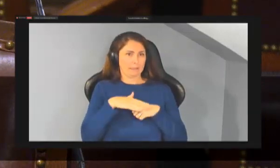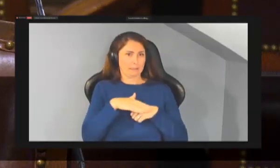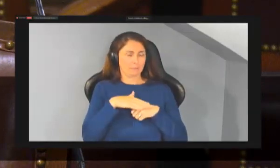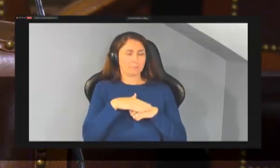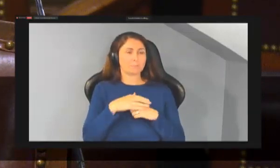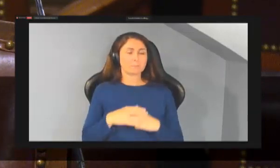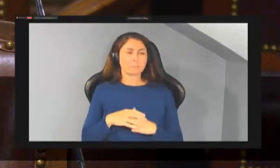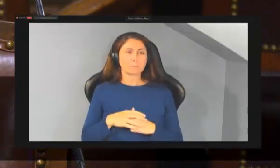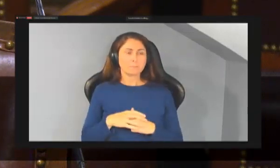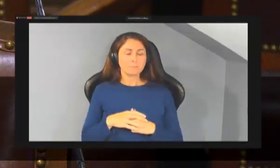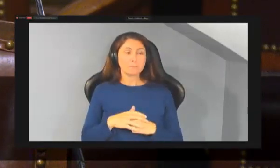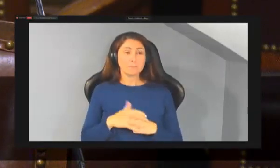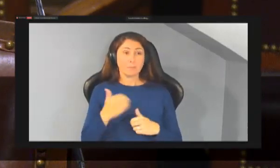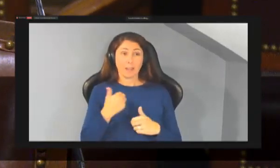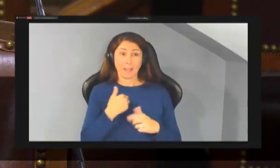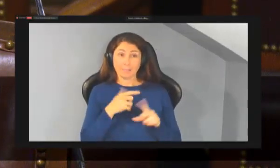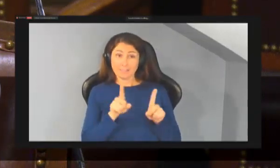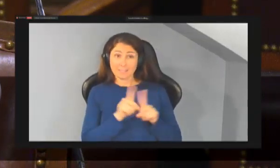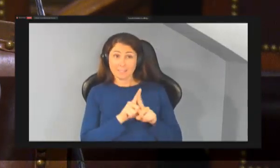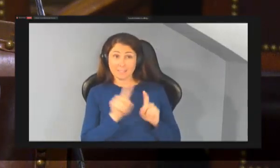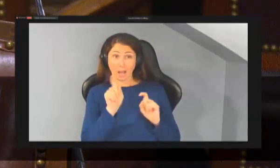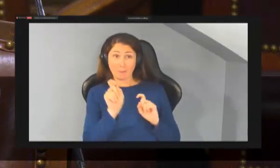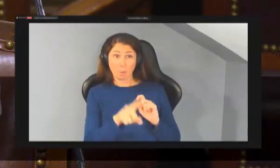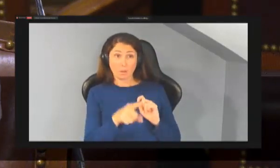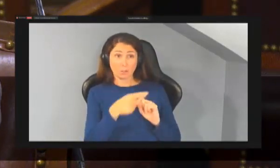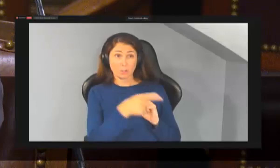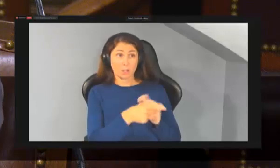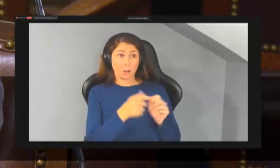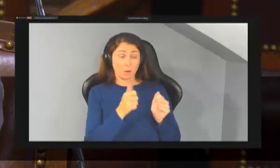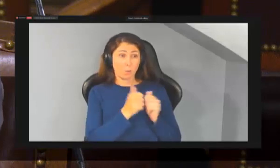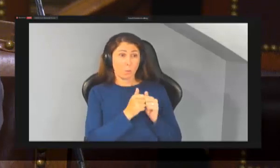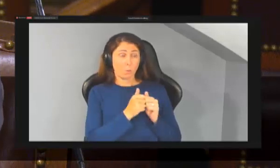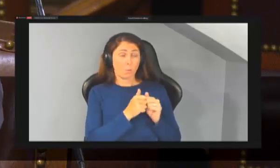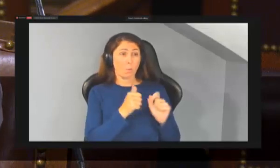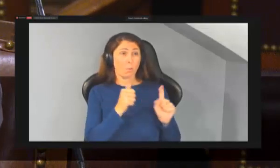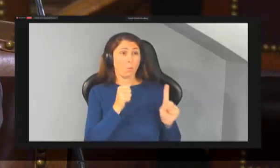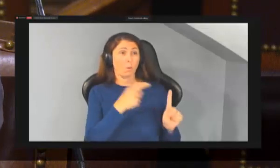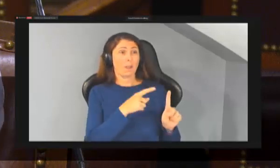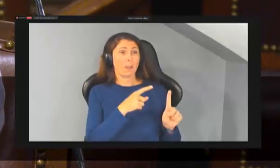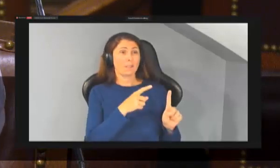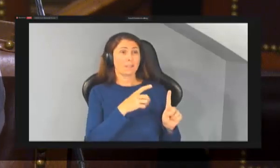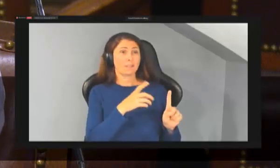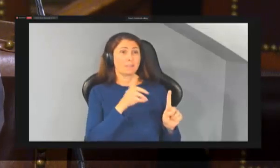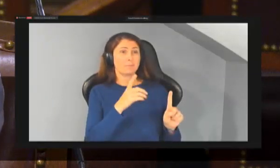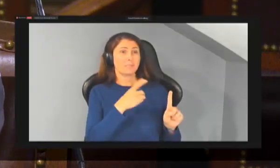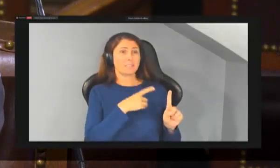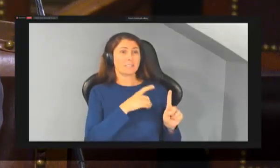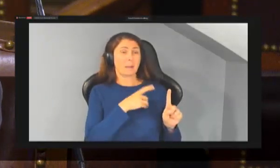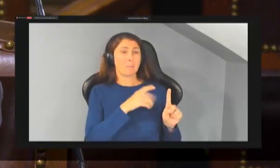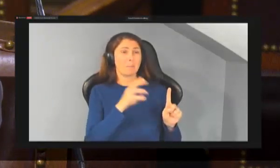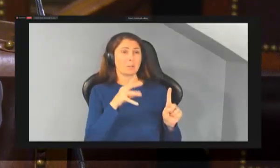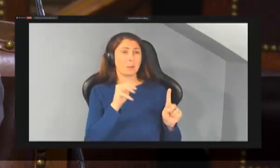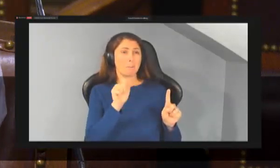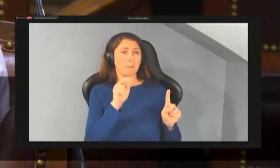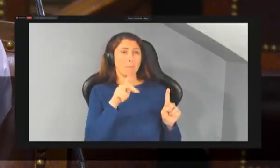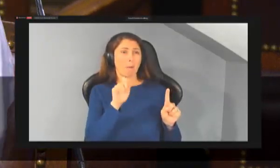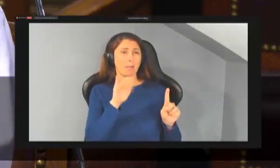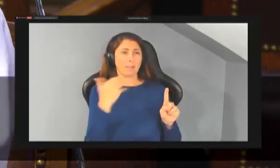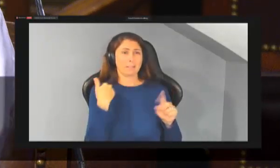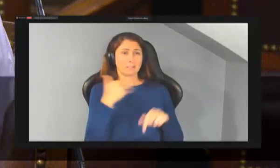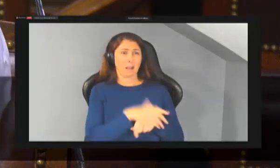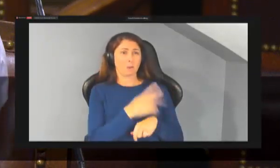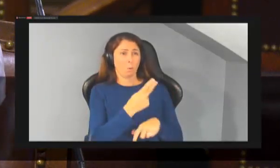And I had the same question with Deputy Mayor Pollack last night when we spoke about the requirement and how